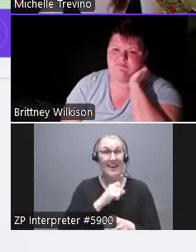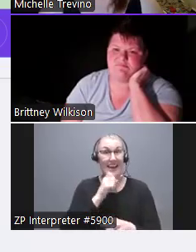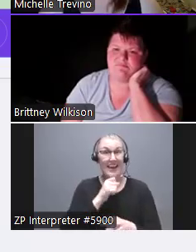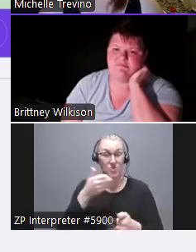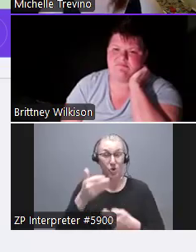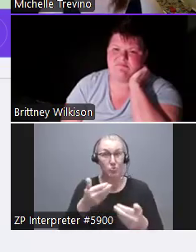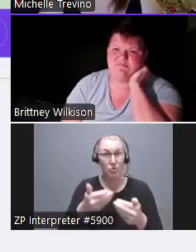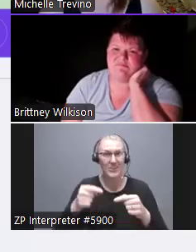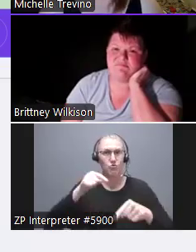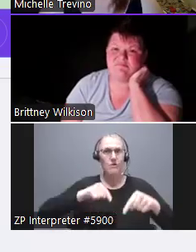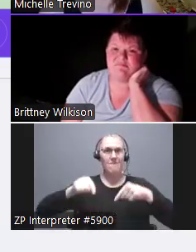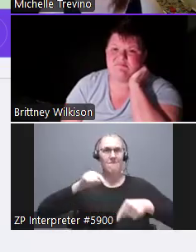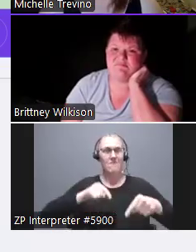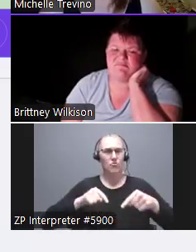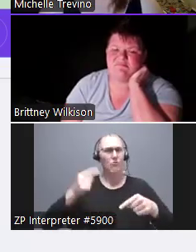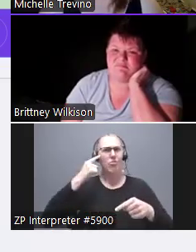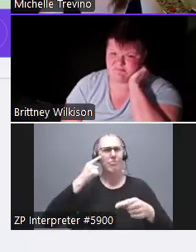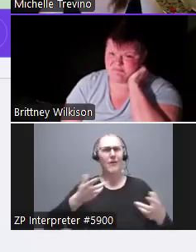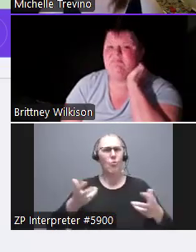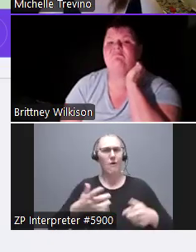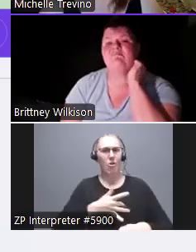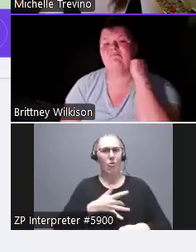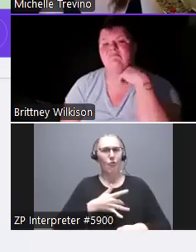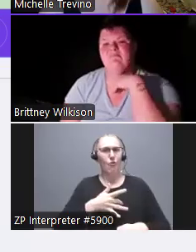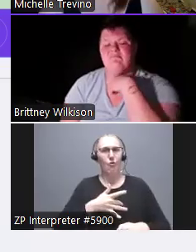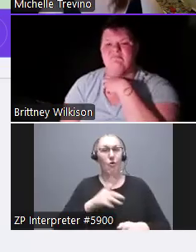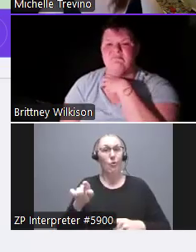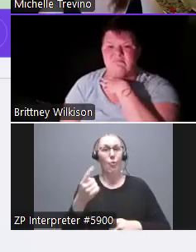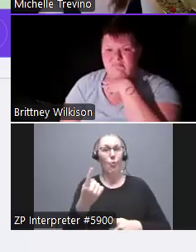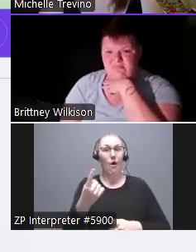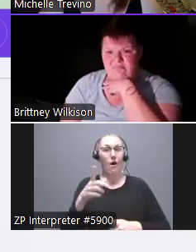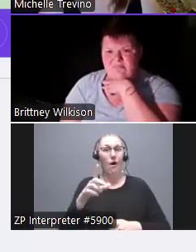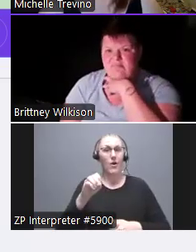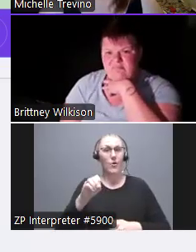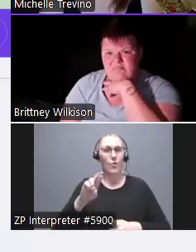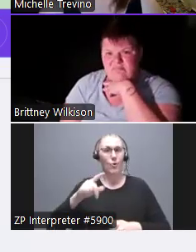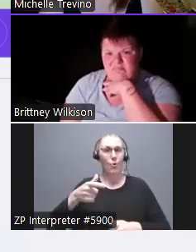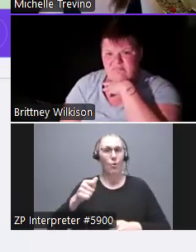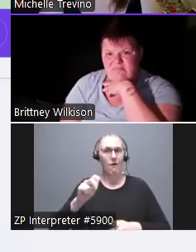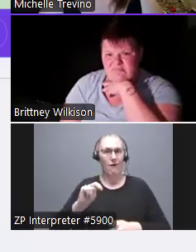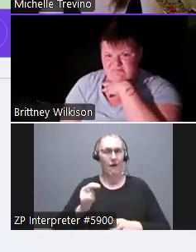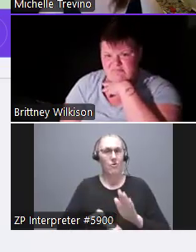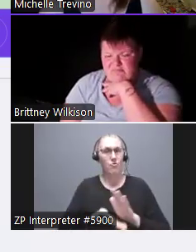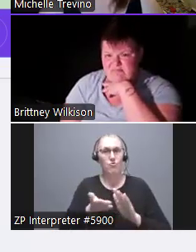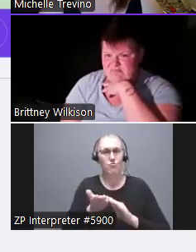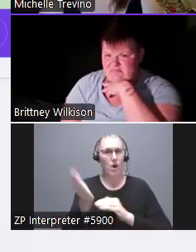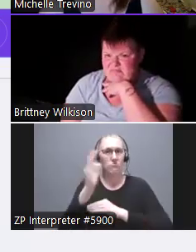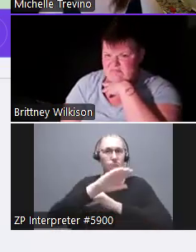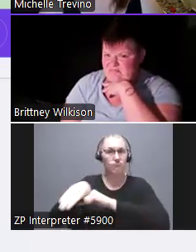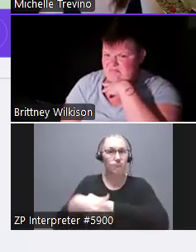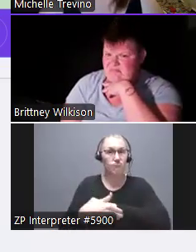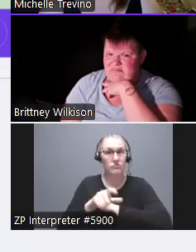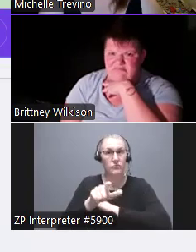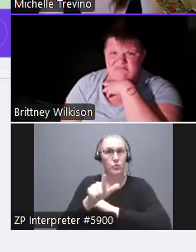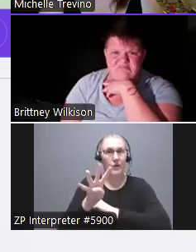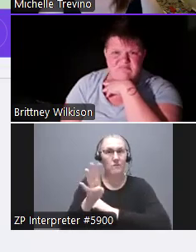your heart is the absolute, it's the only organ that runs 24 hours a day, 7